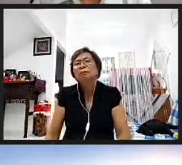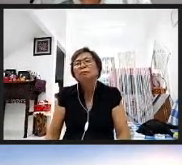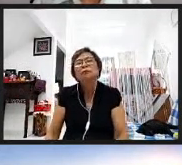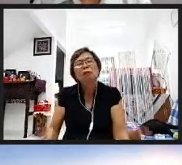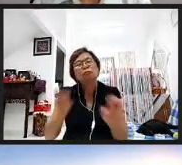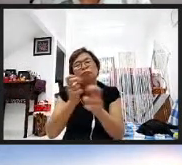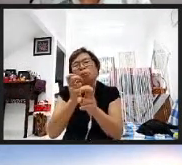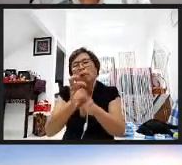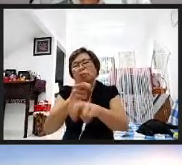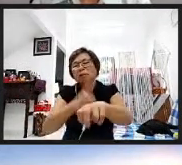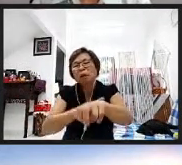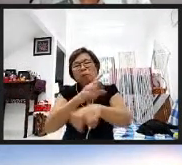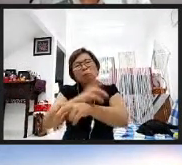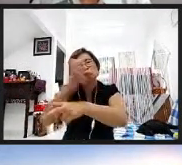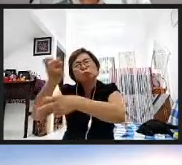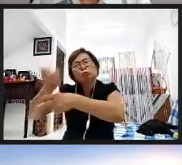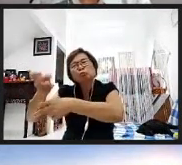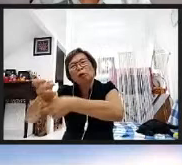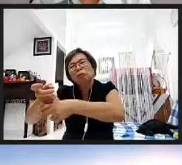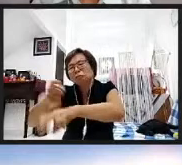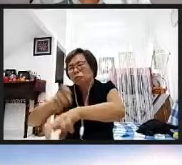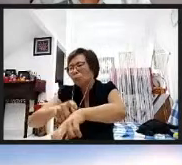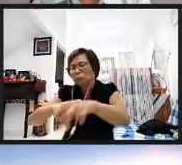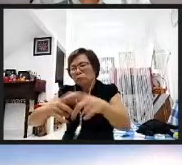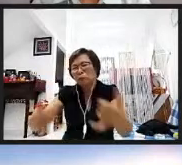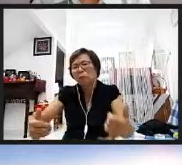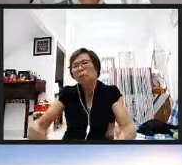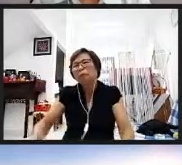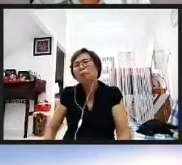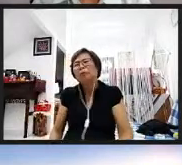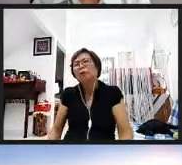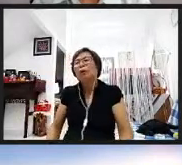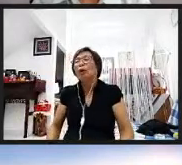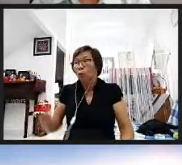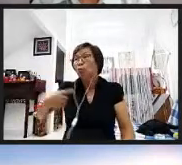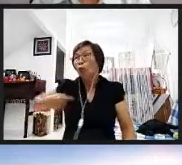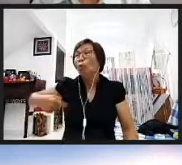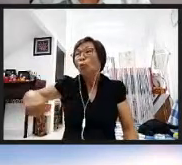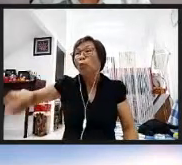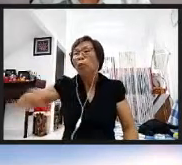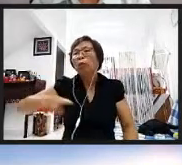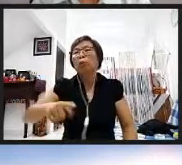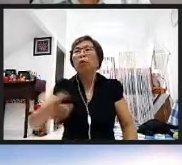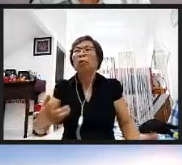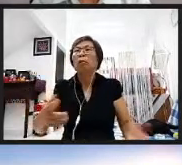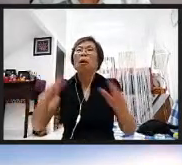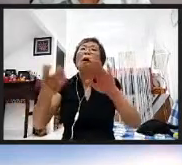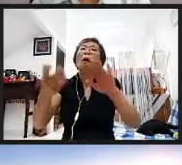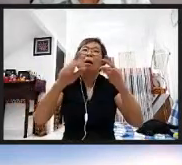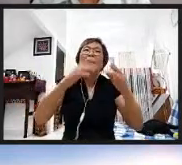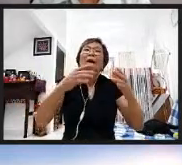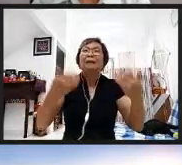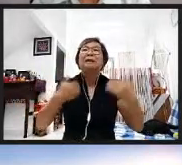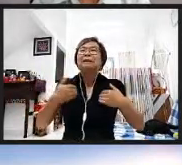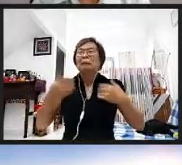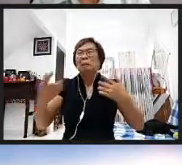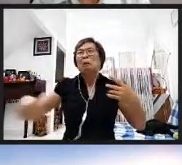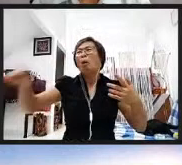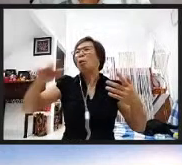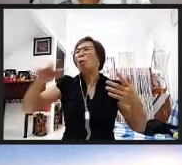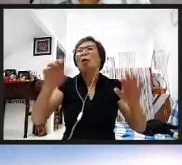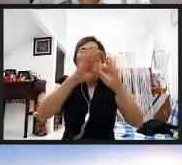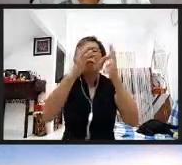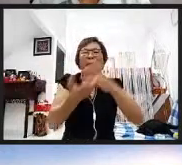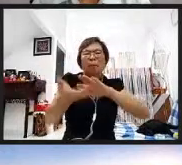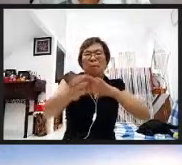times and very challenging times. Even for those of us who do not lose anyone to COVID-19, we have